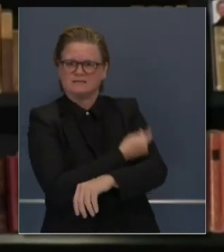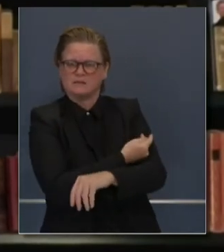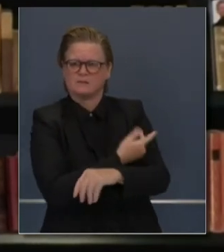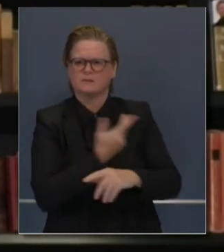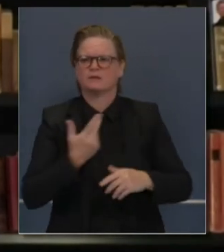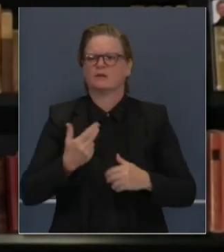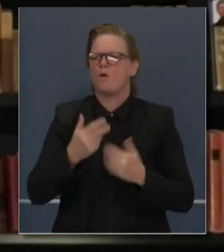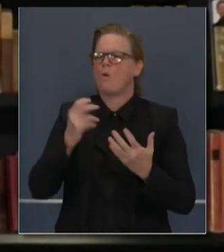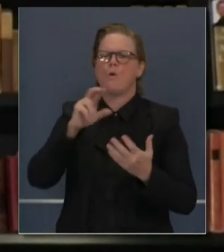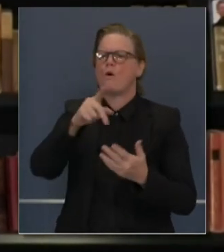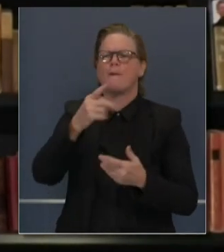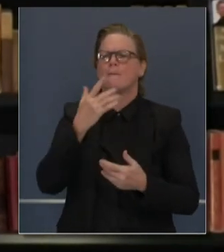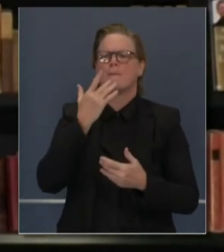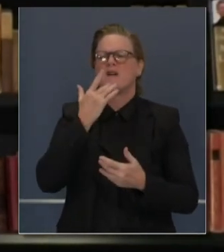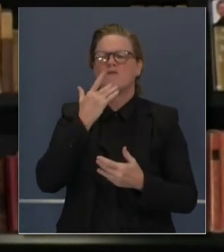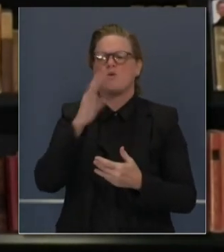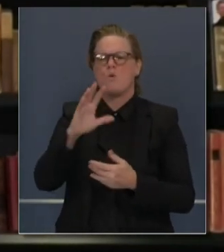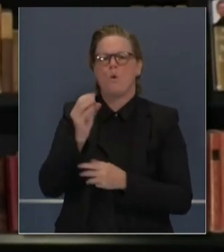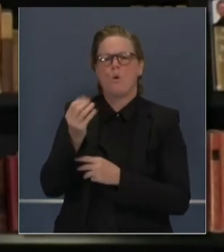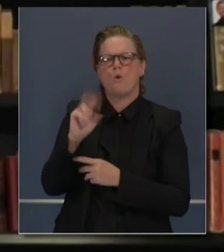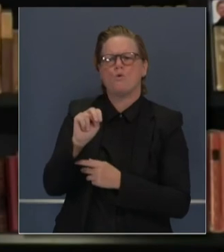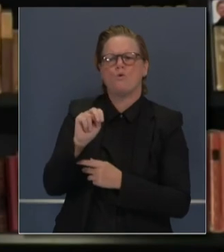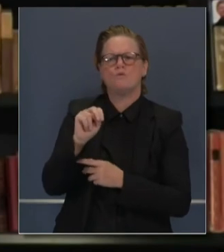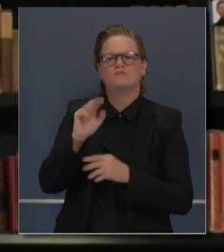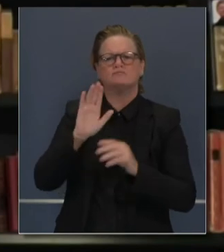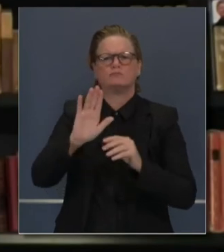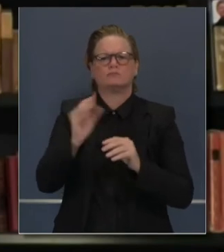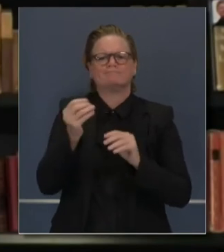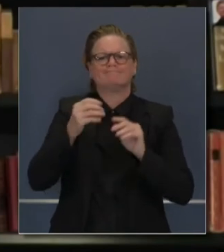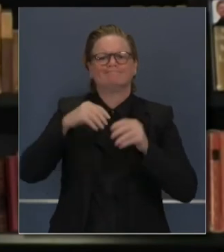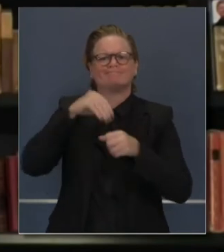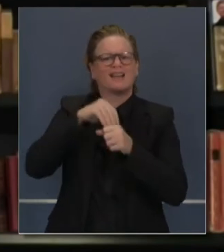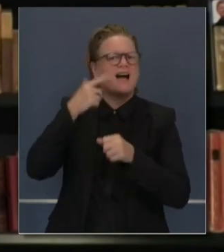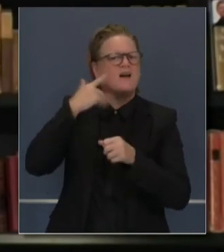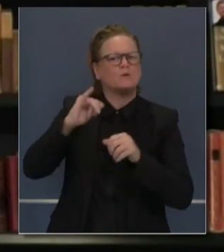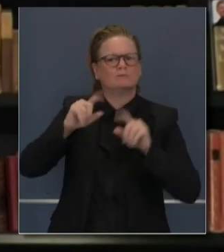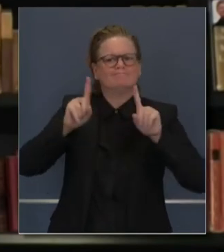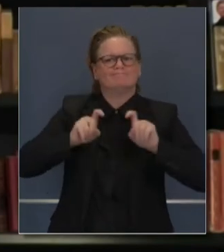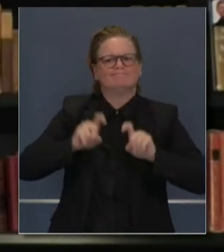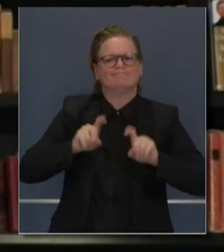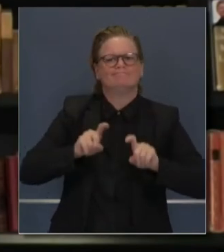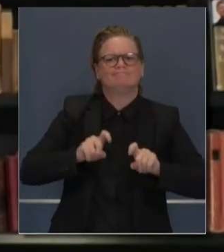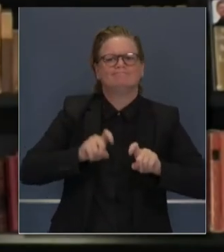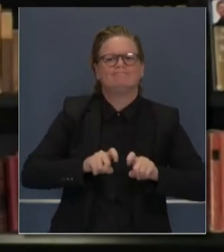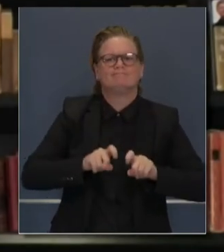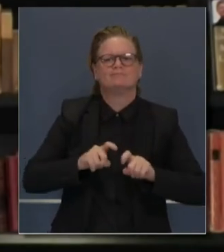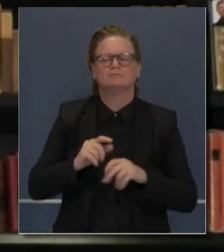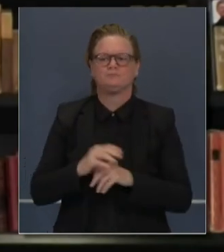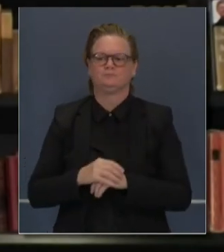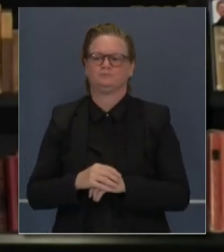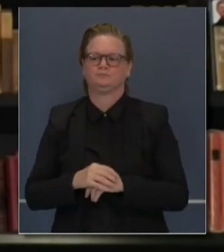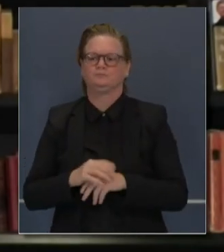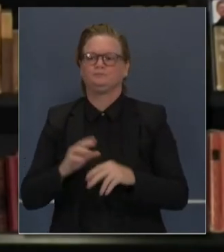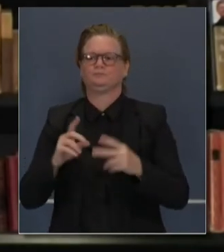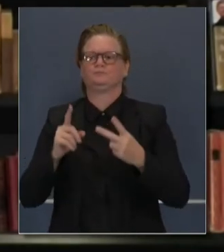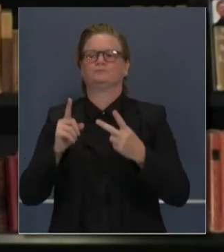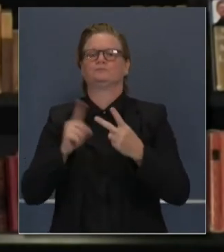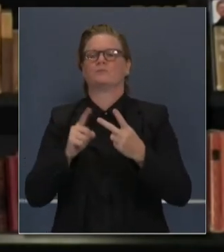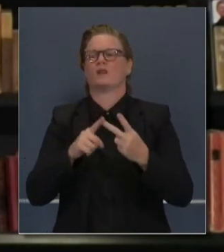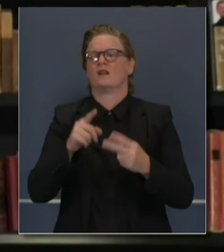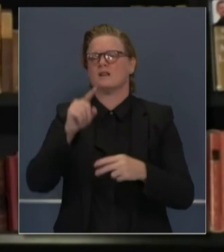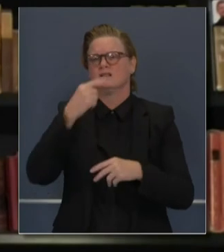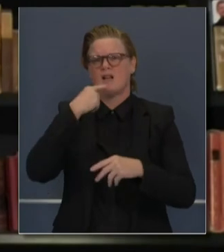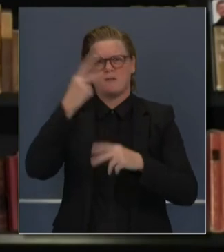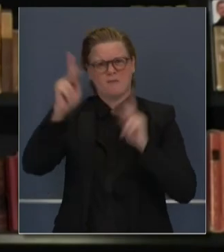distribution? And then a question about self-quarantining. People who traveled out of state being asked to self-quarantine, especially over this